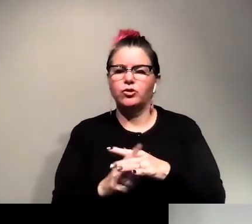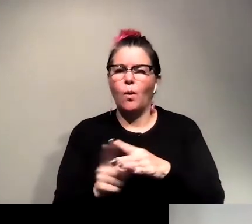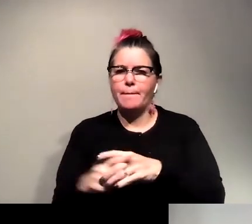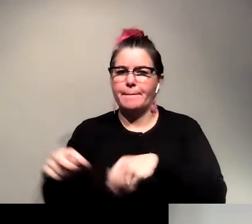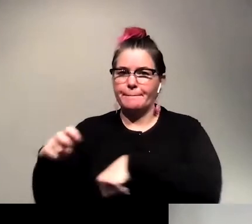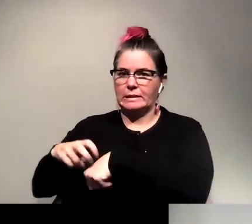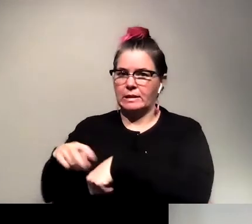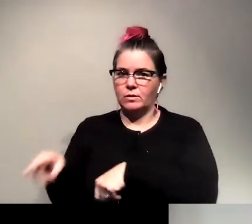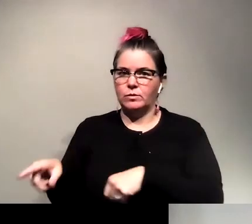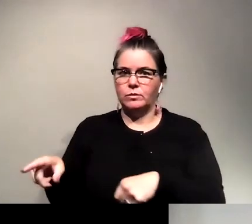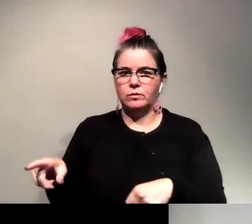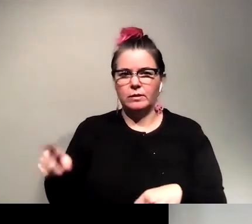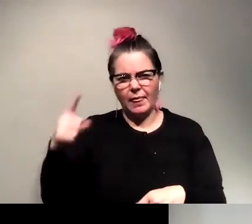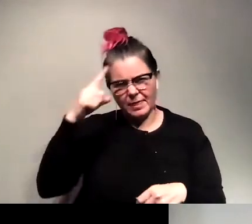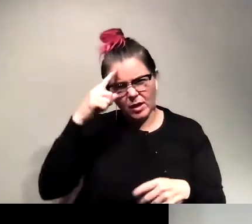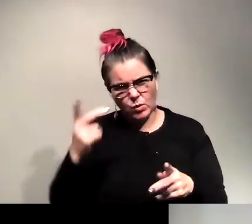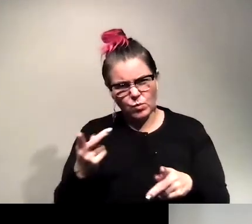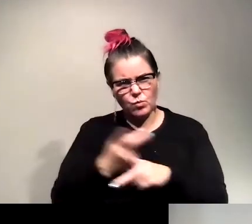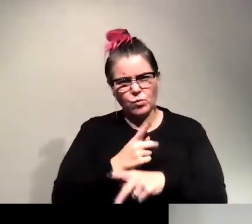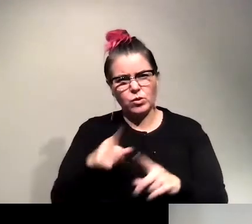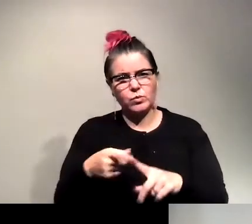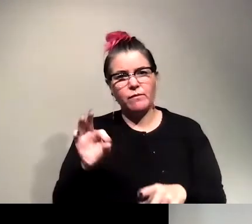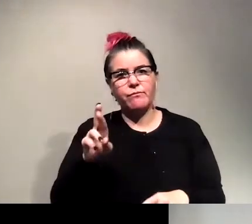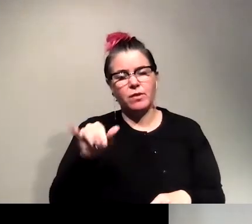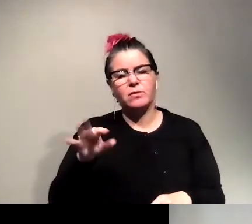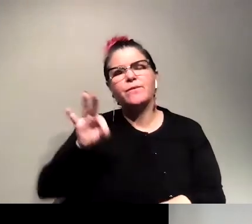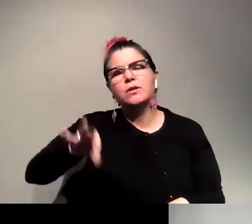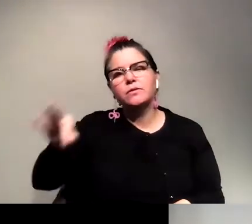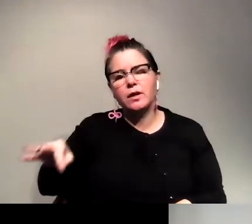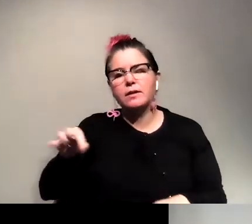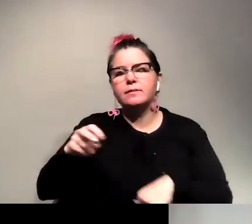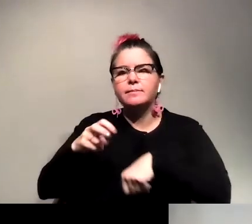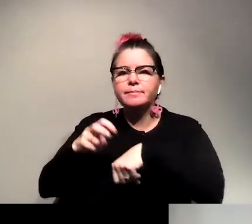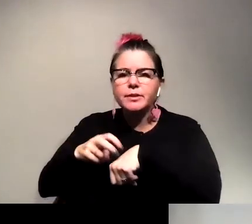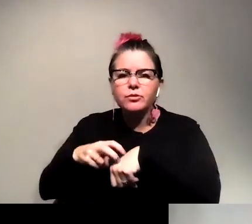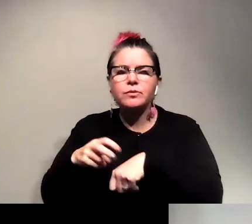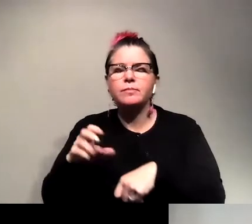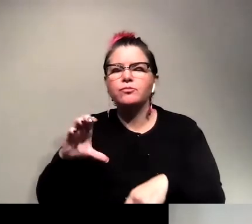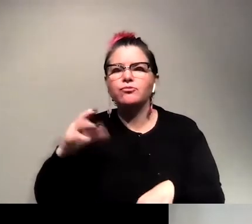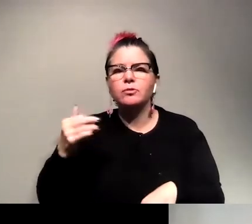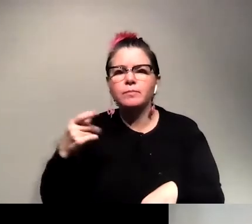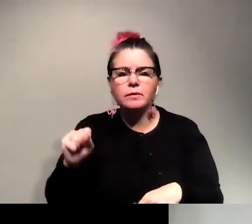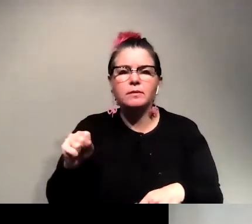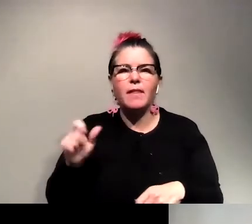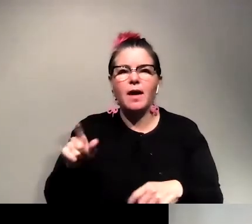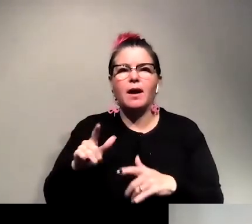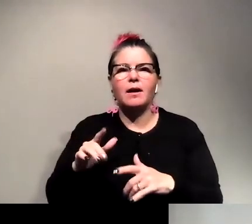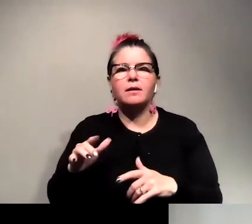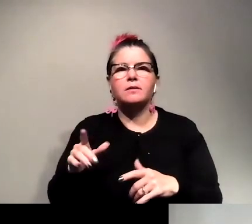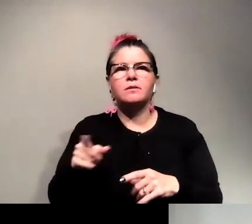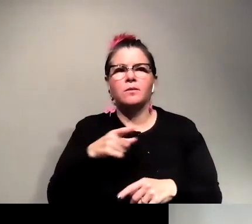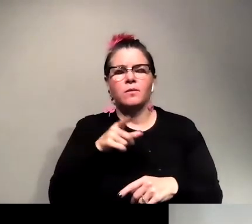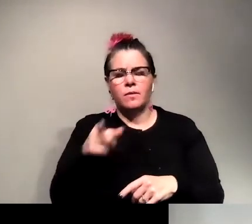And I think it gets worse when you fry them. So like for French fries and potato chips, yeah. And that kind of thing. And so they produced